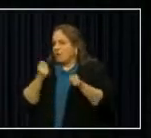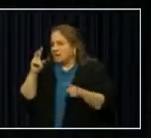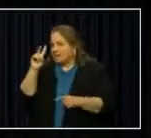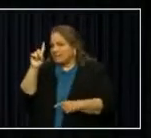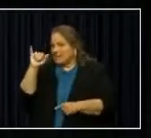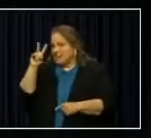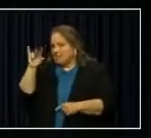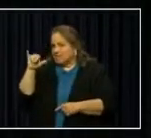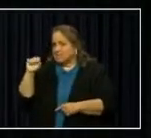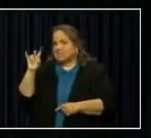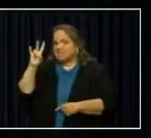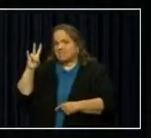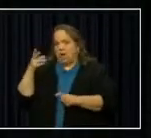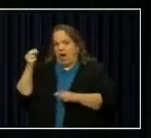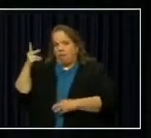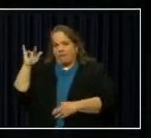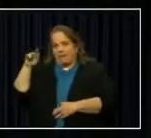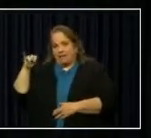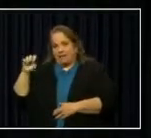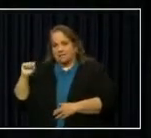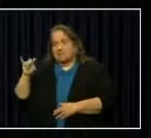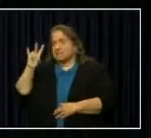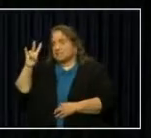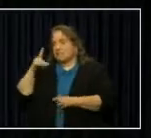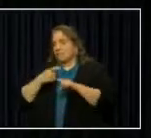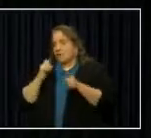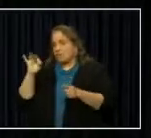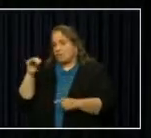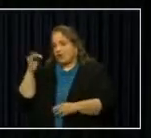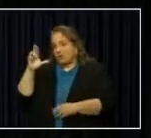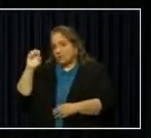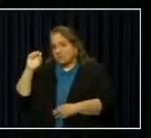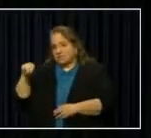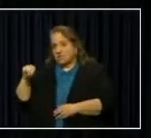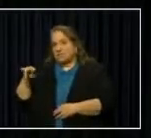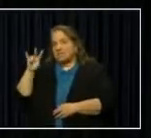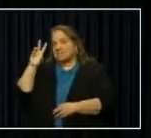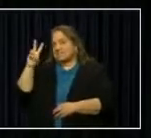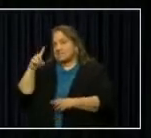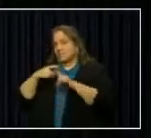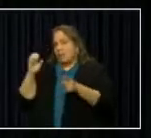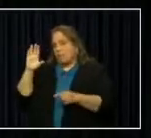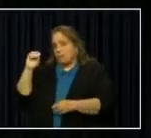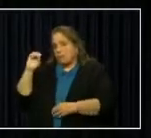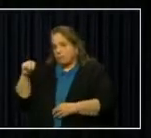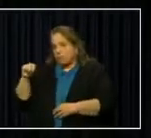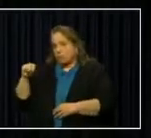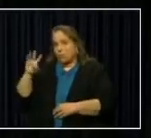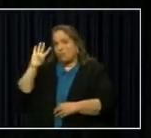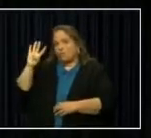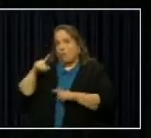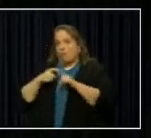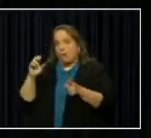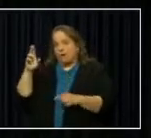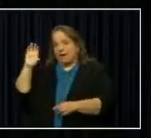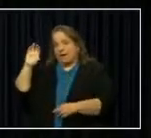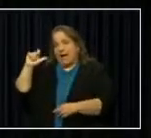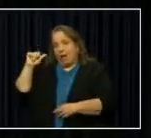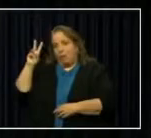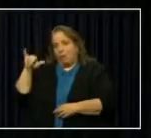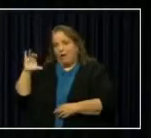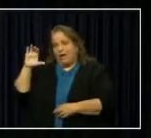Davis, 7 from Hopkins, 7 from Jefferson, 6 from Boone, 4 from